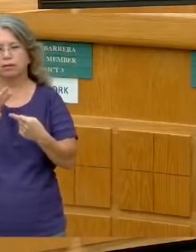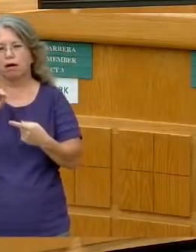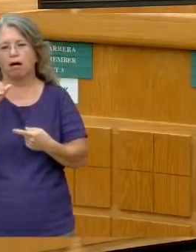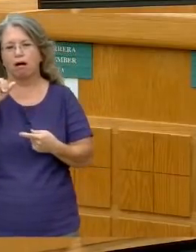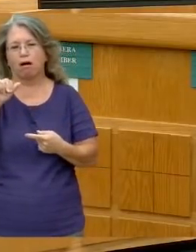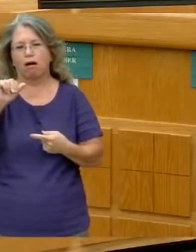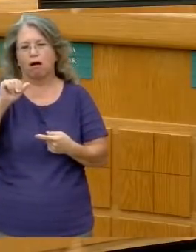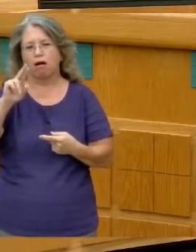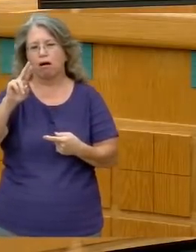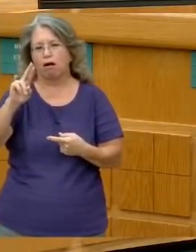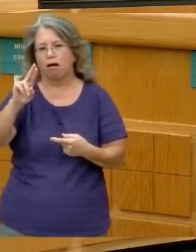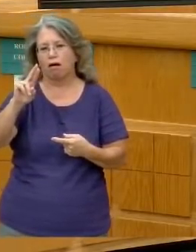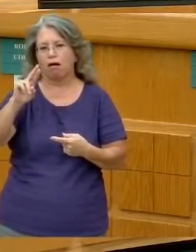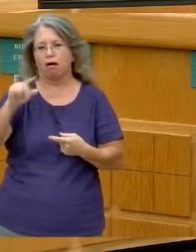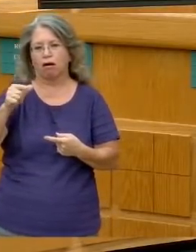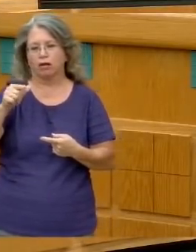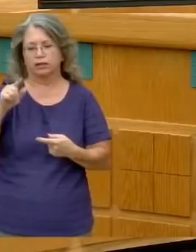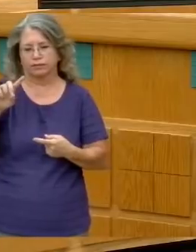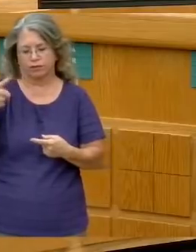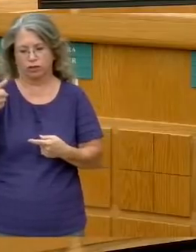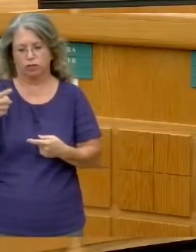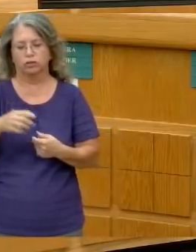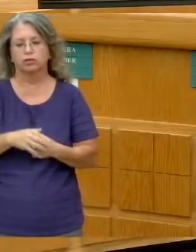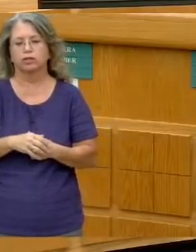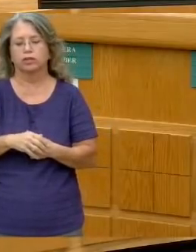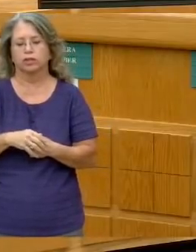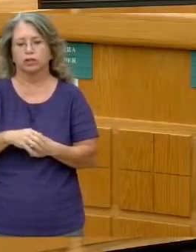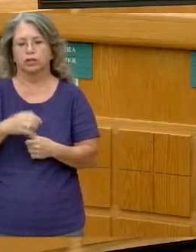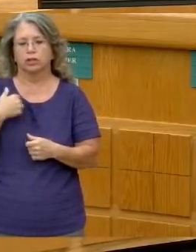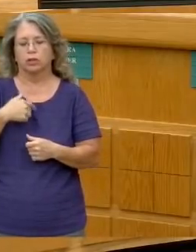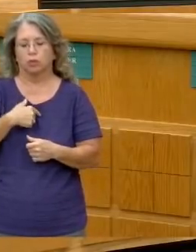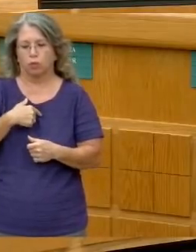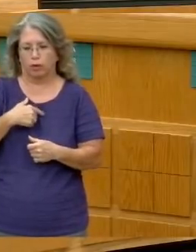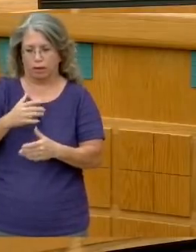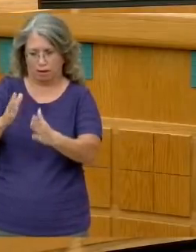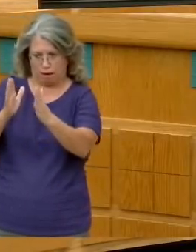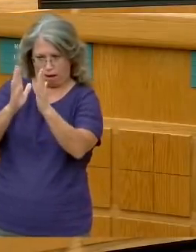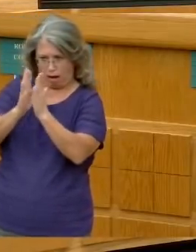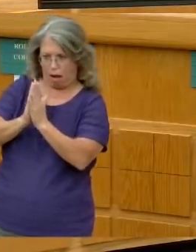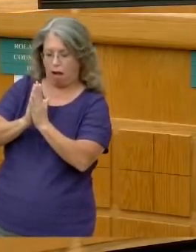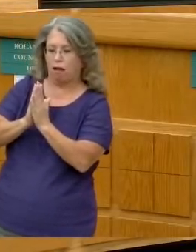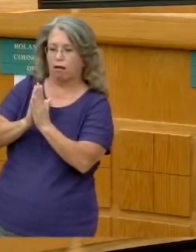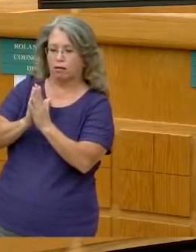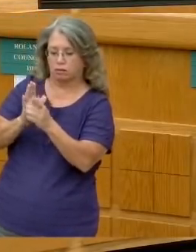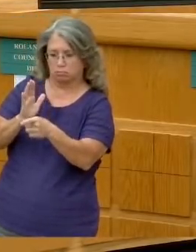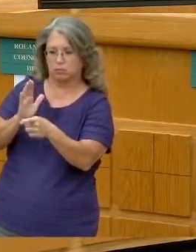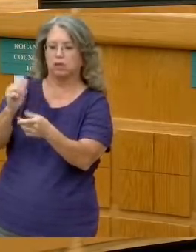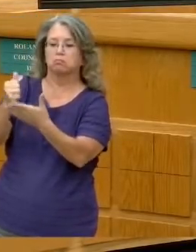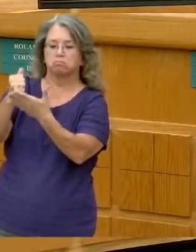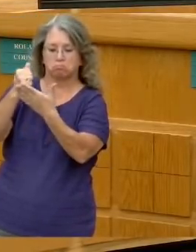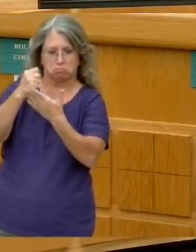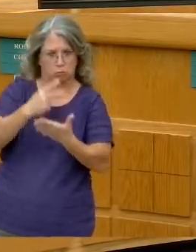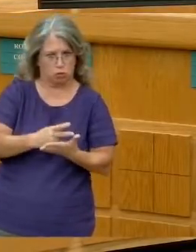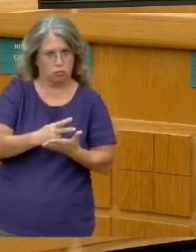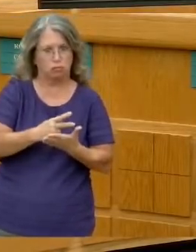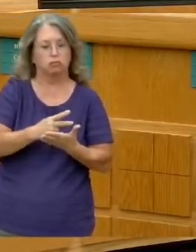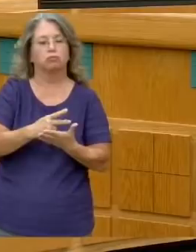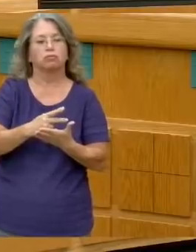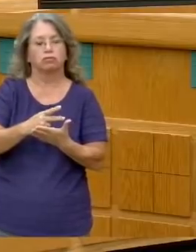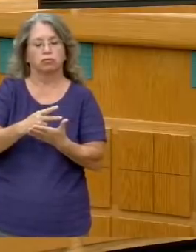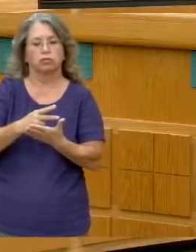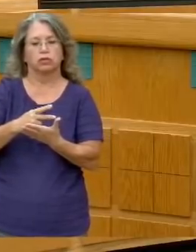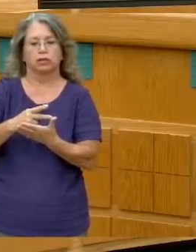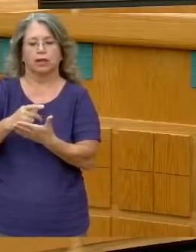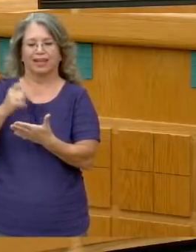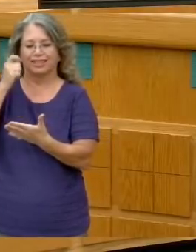And so we sought and we received that permission. I got the email from the GLO